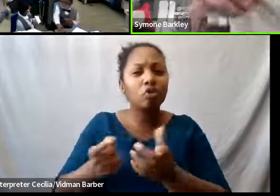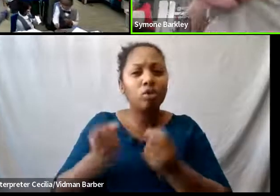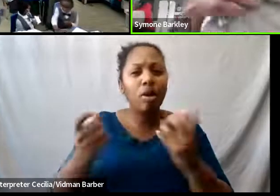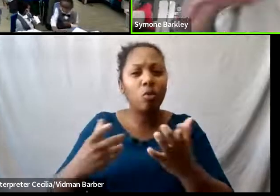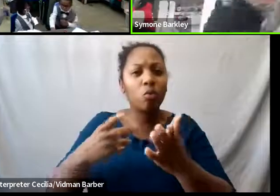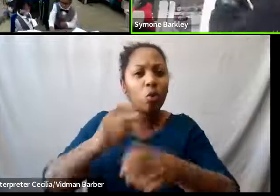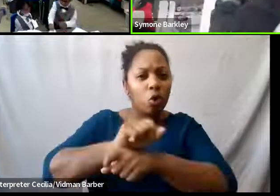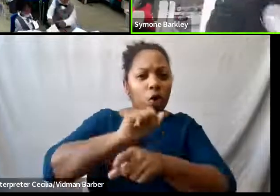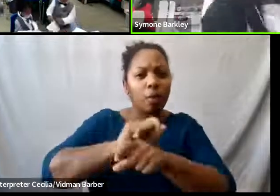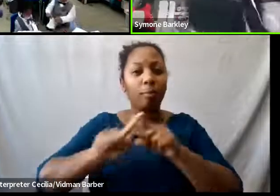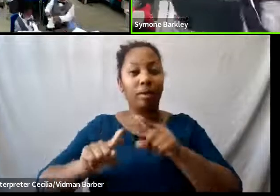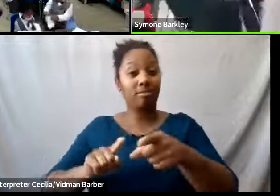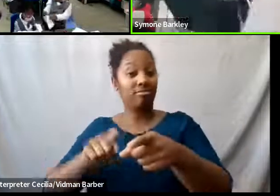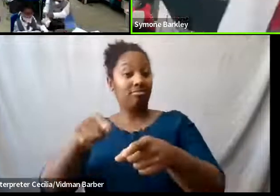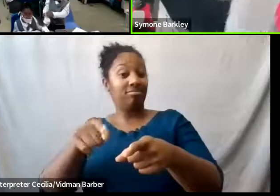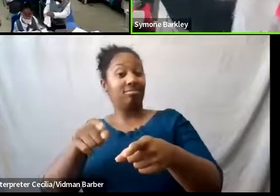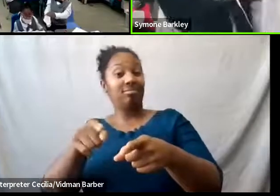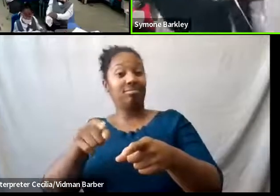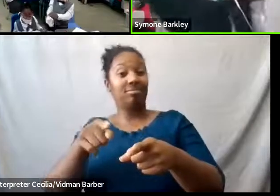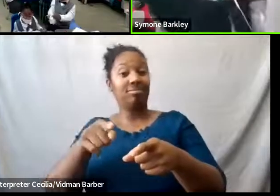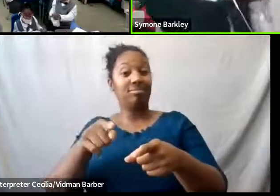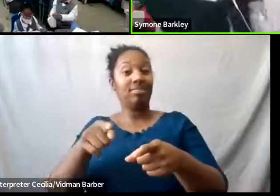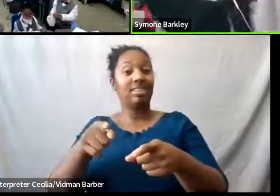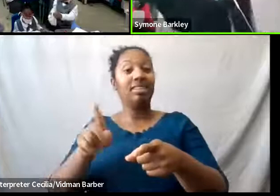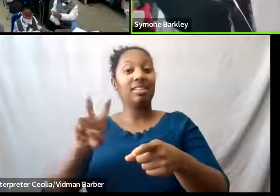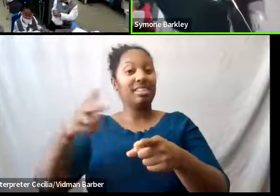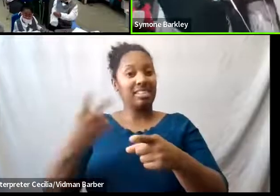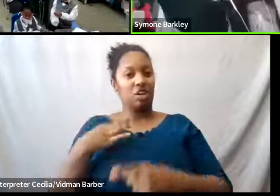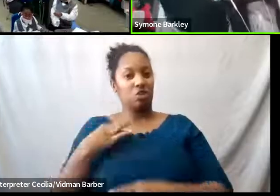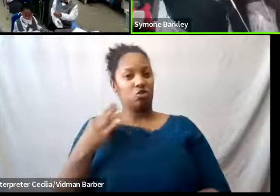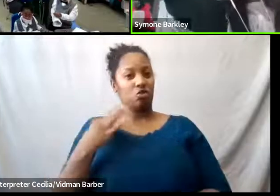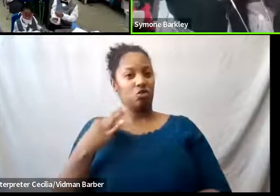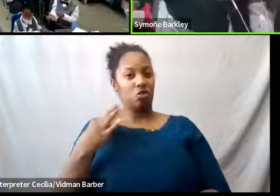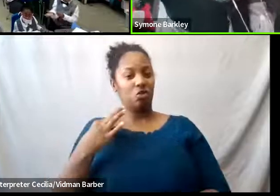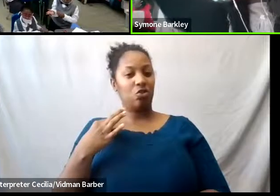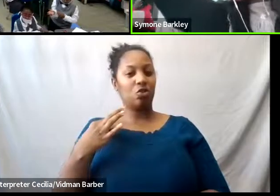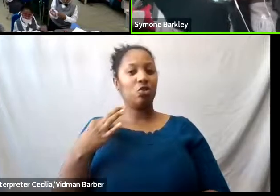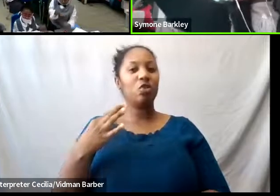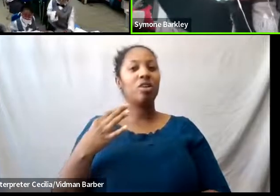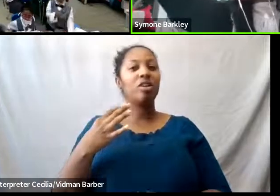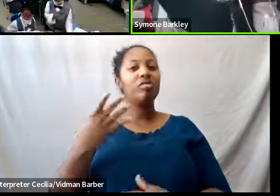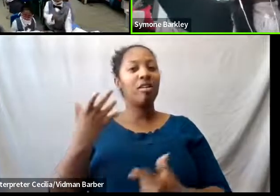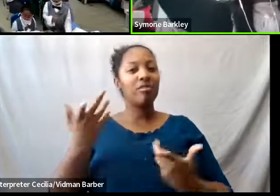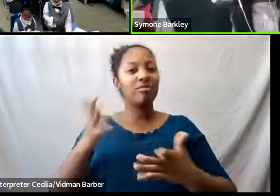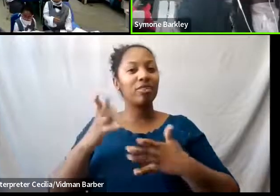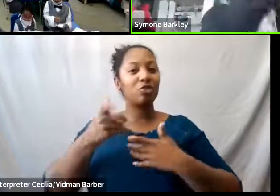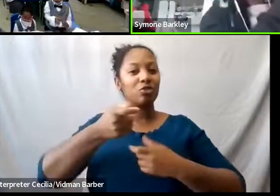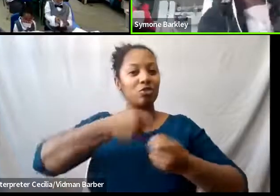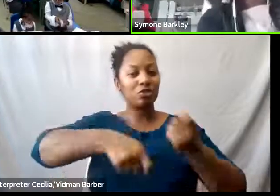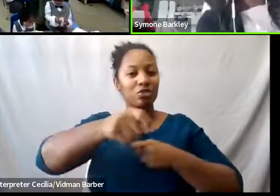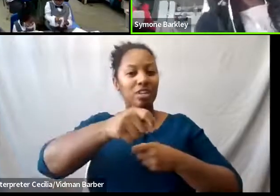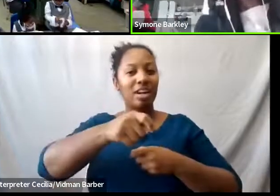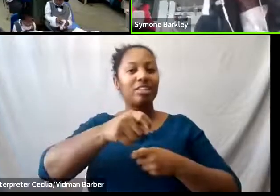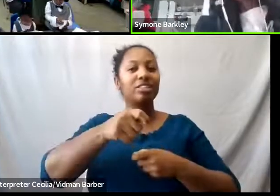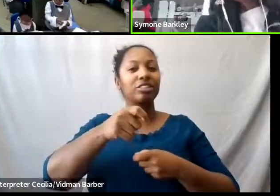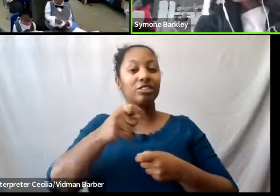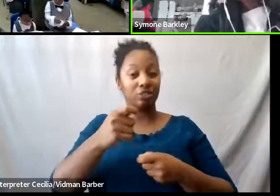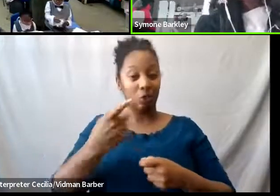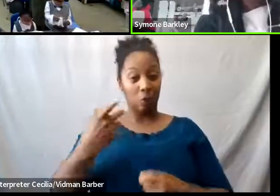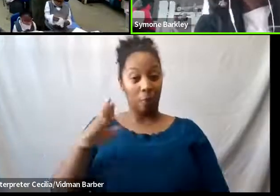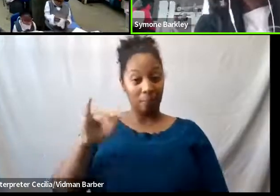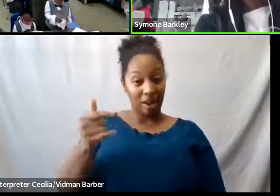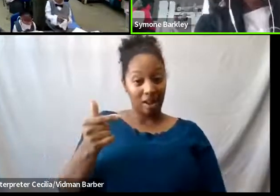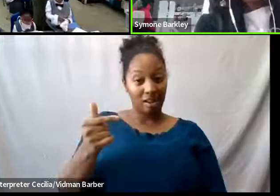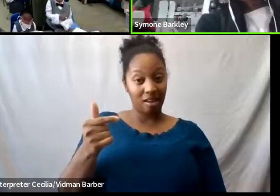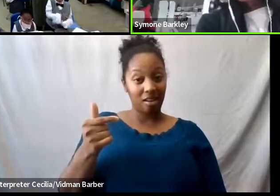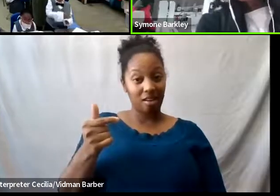made. Um, and this is what it ends up looking like. So you can see that I used it on a t-shirt that had kind of gotten